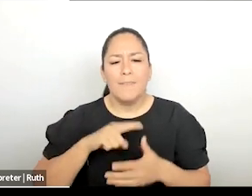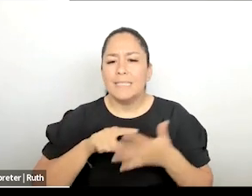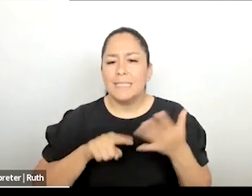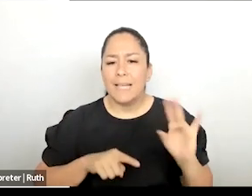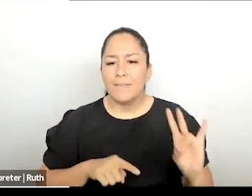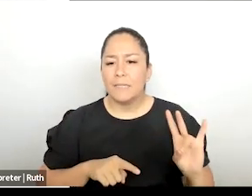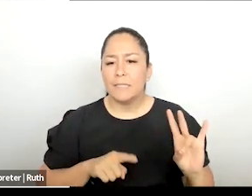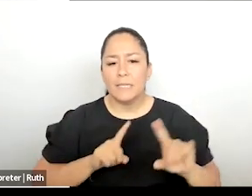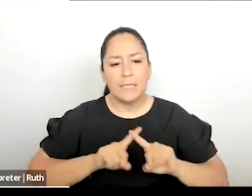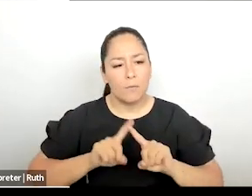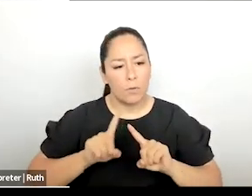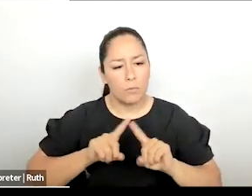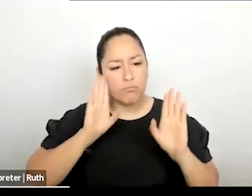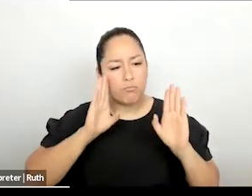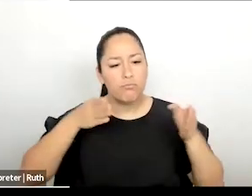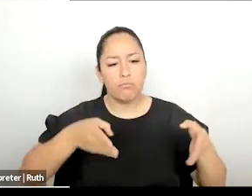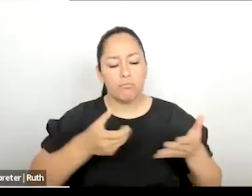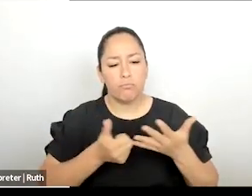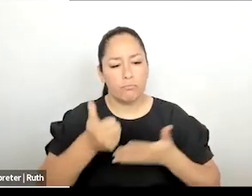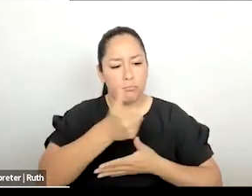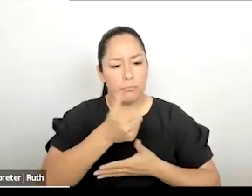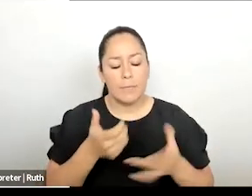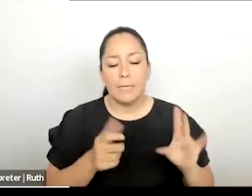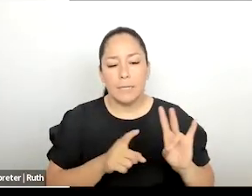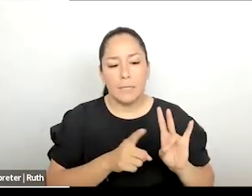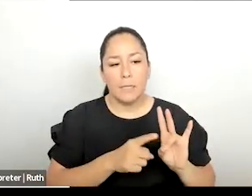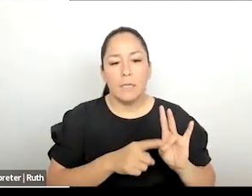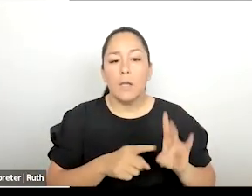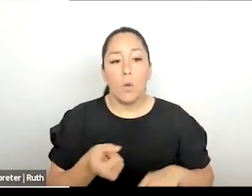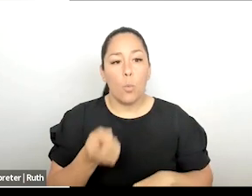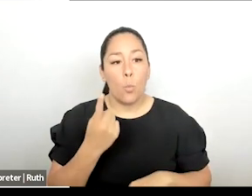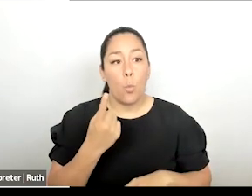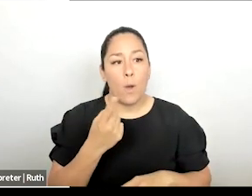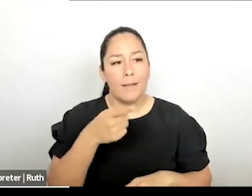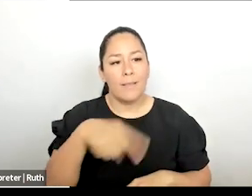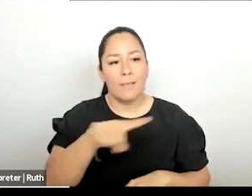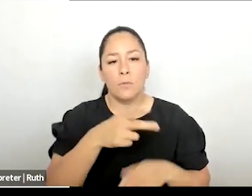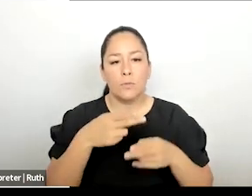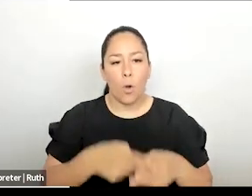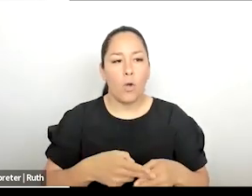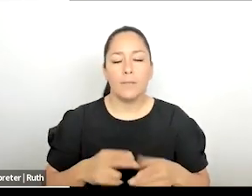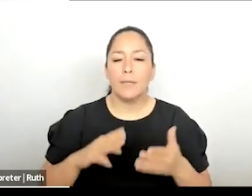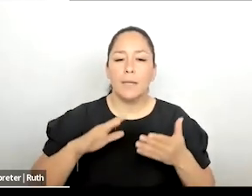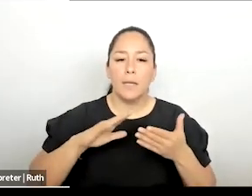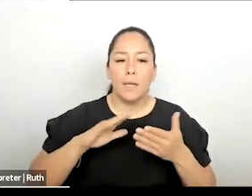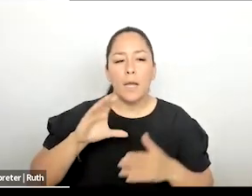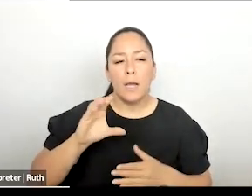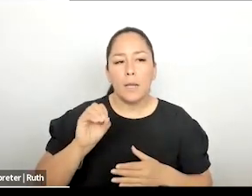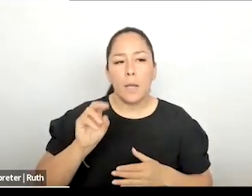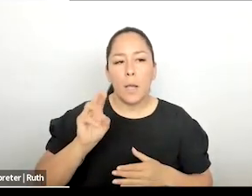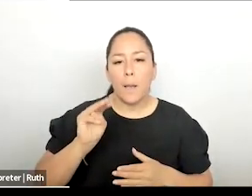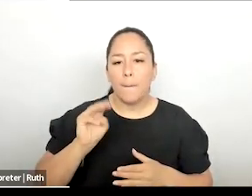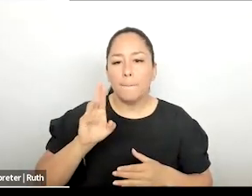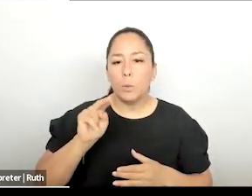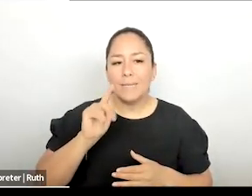work through here at the Colorado Health Foundation, and one of them is called Community Solutions. Community Solutions is focused